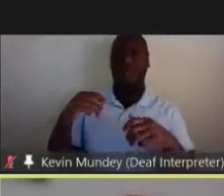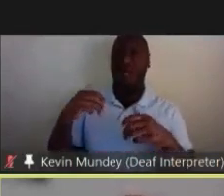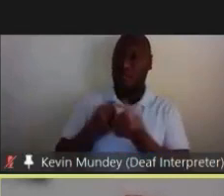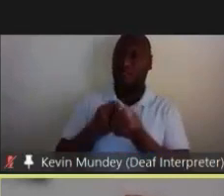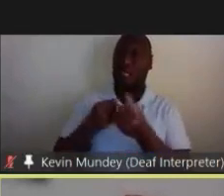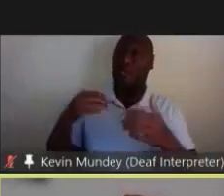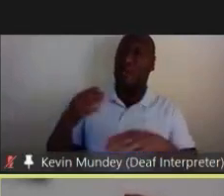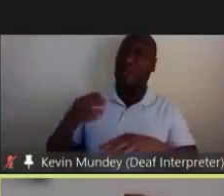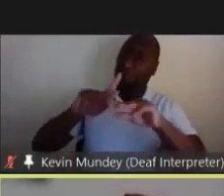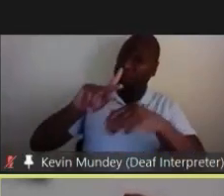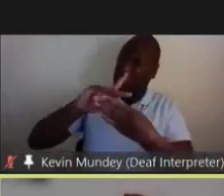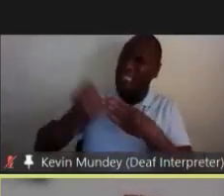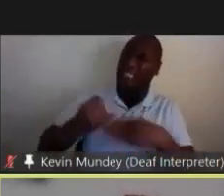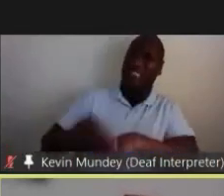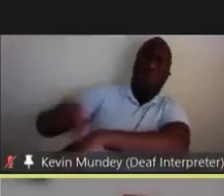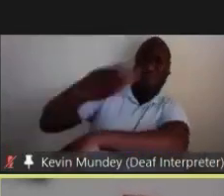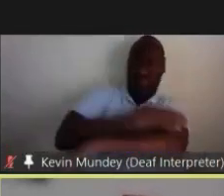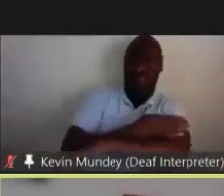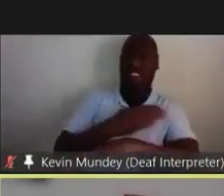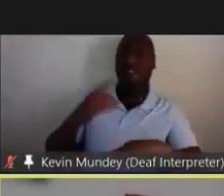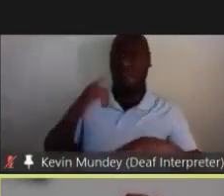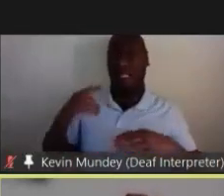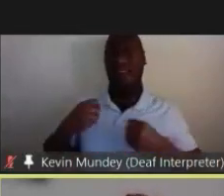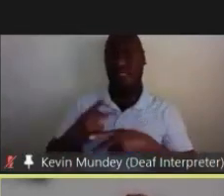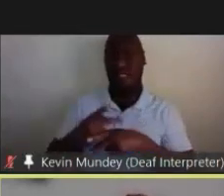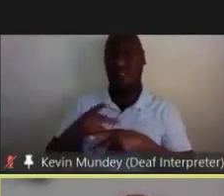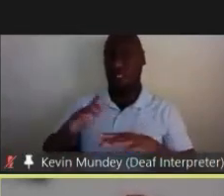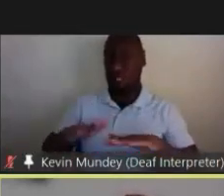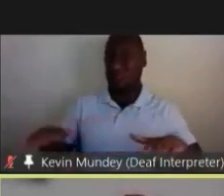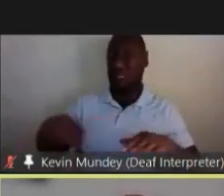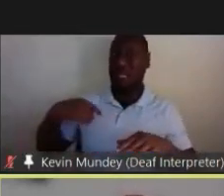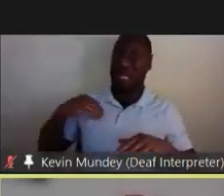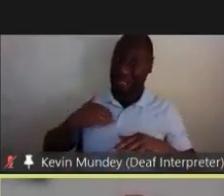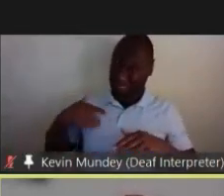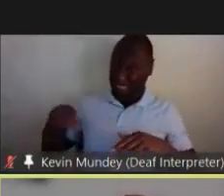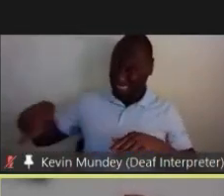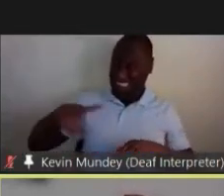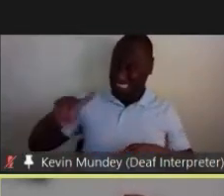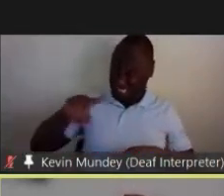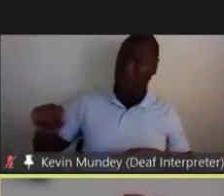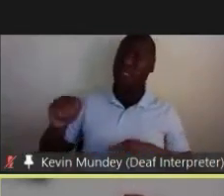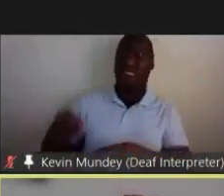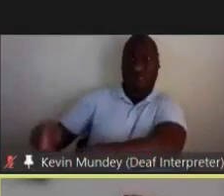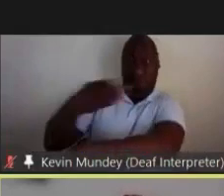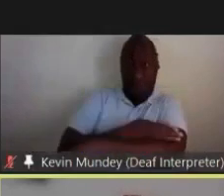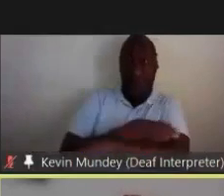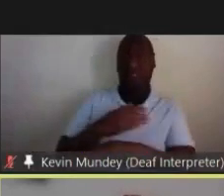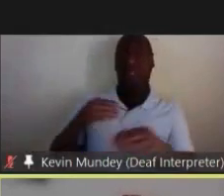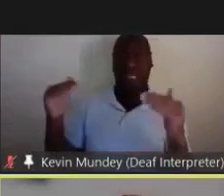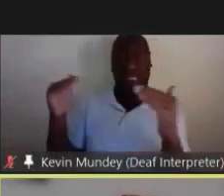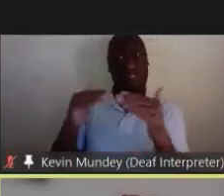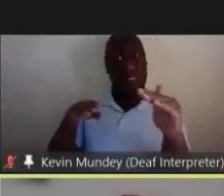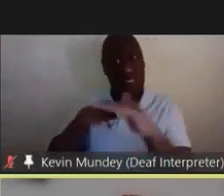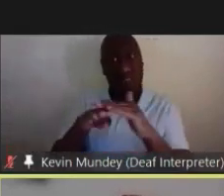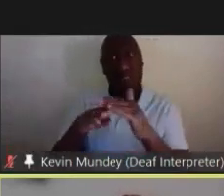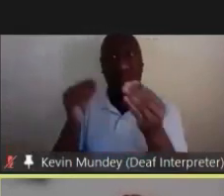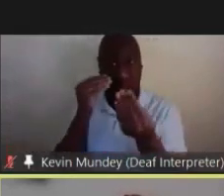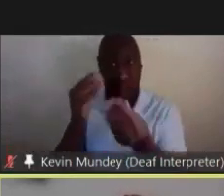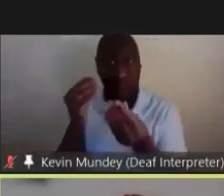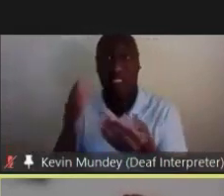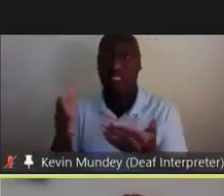of healthcare for children and youth with disabilities. Equitable access to information, services, and